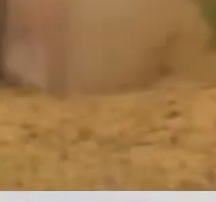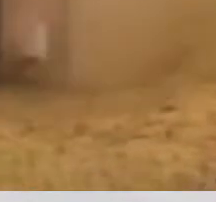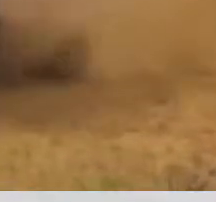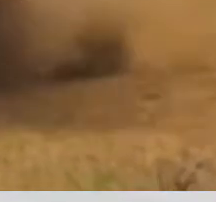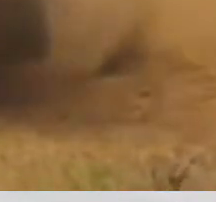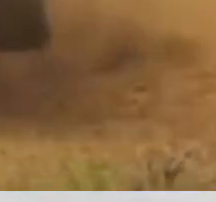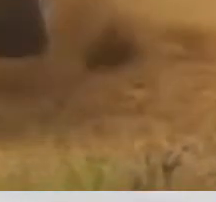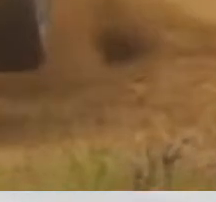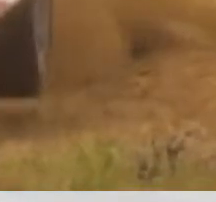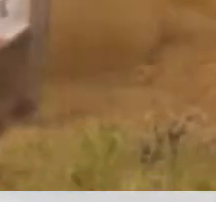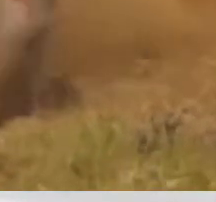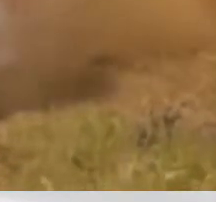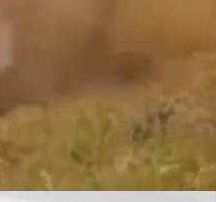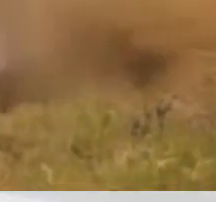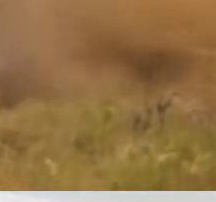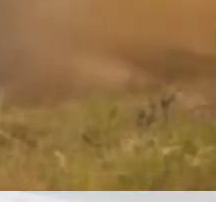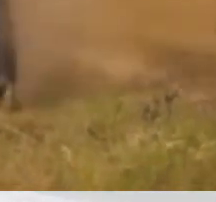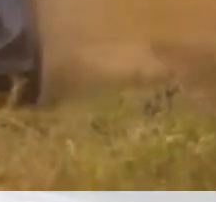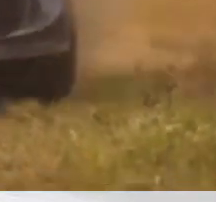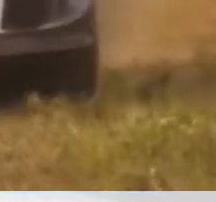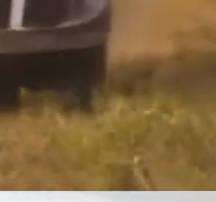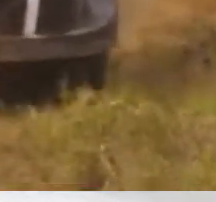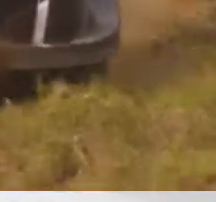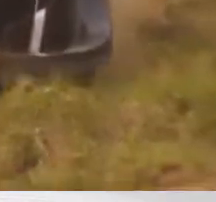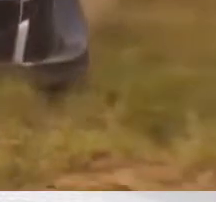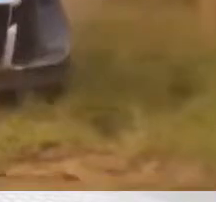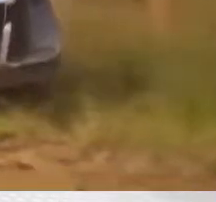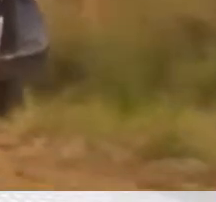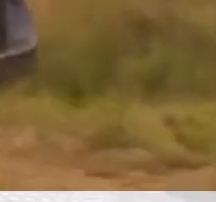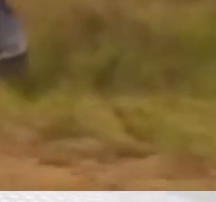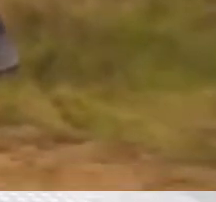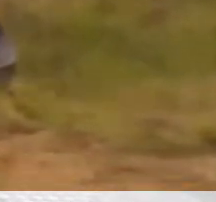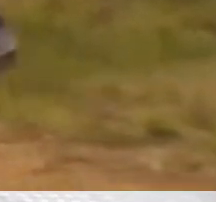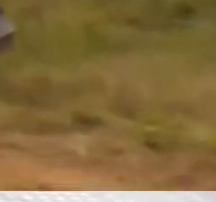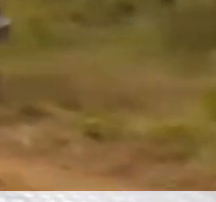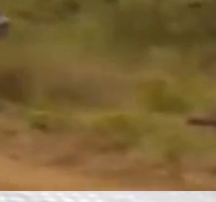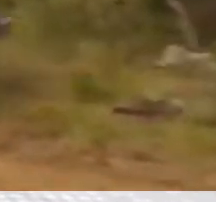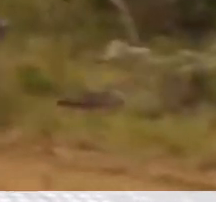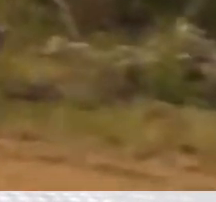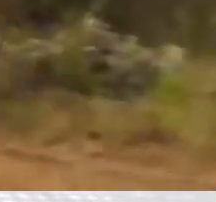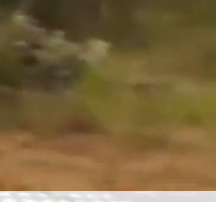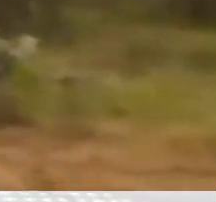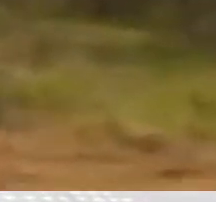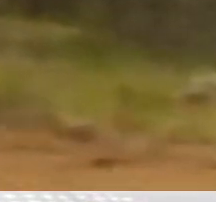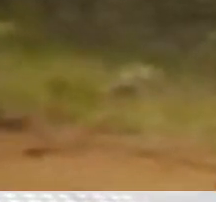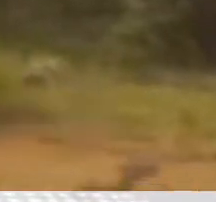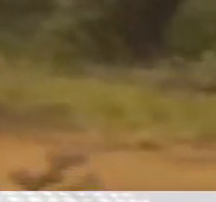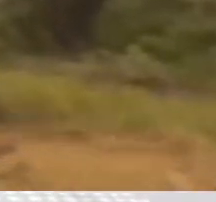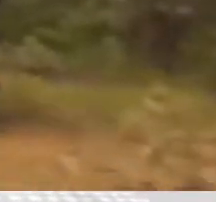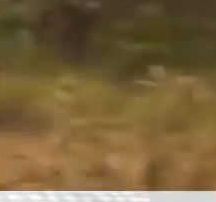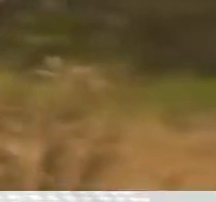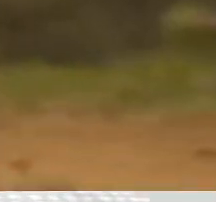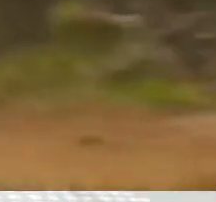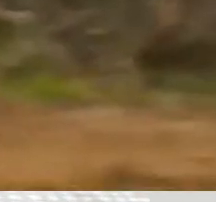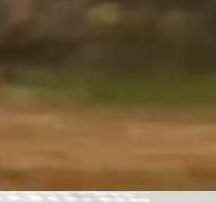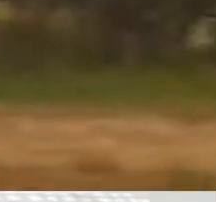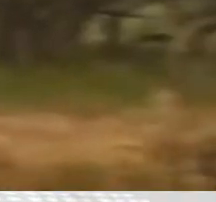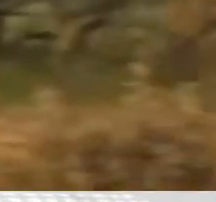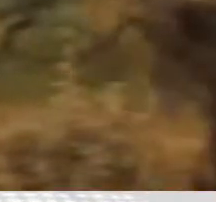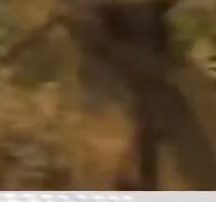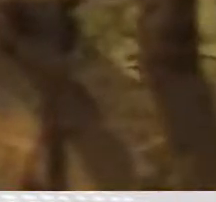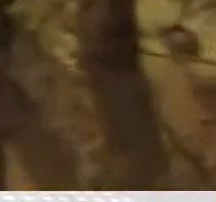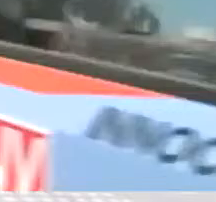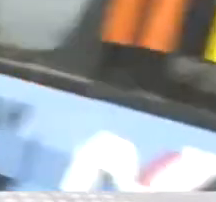all survived, just, but it was a stressful warm-up for the Wolf Power stage, which would begin with Seb Ogier leading by